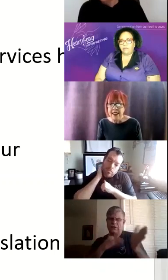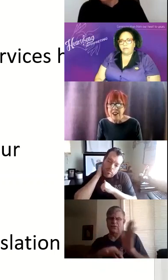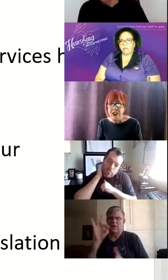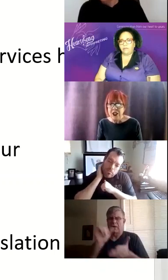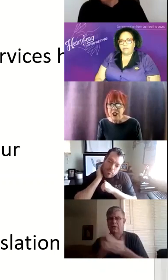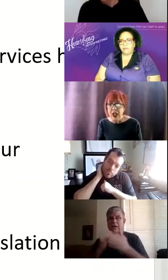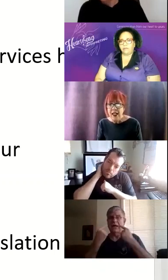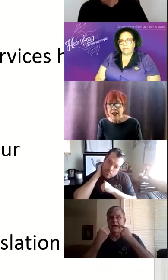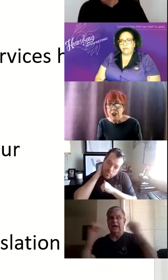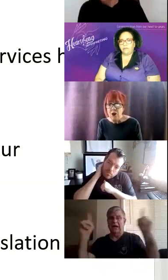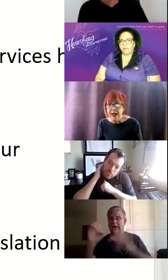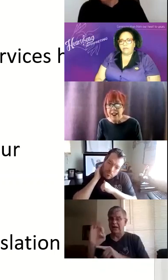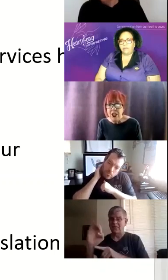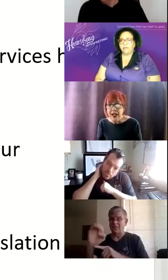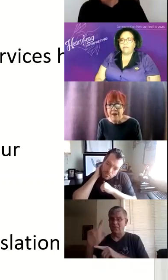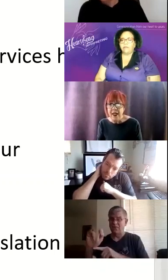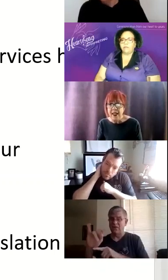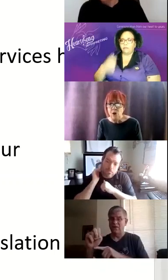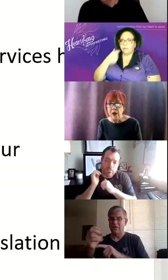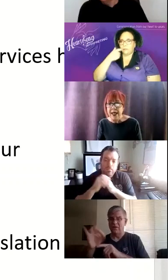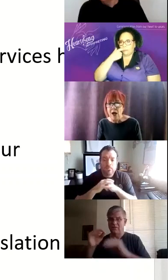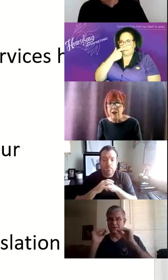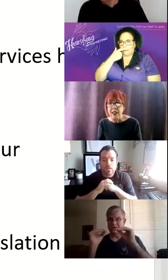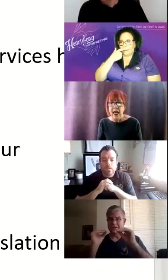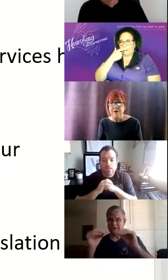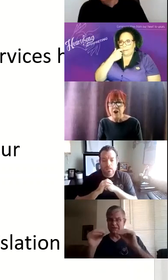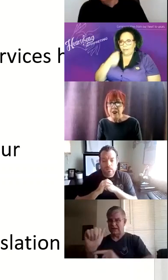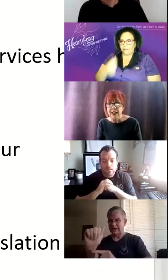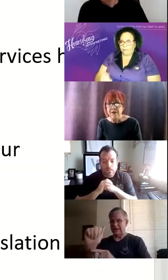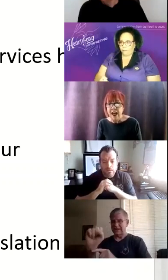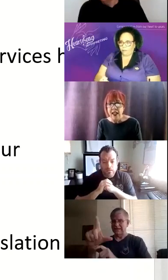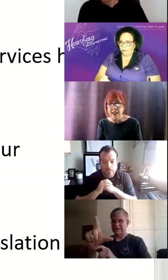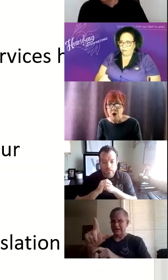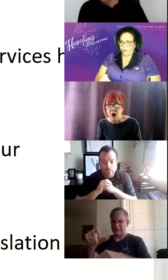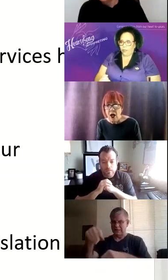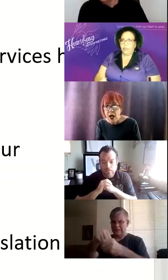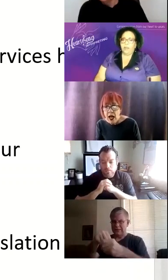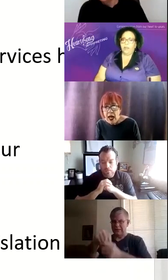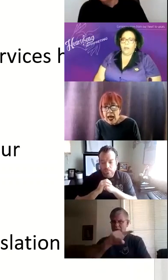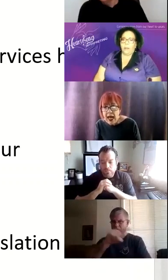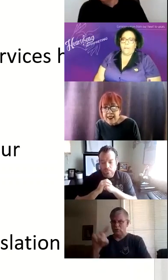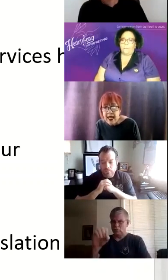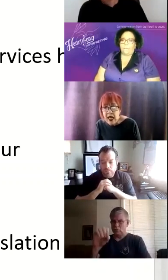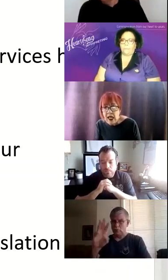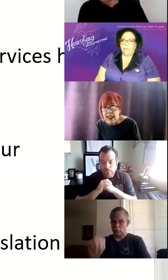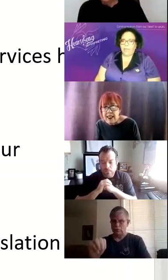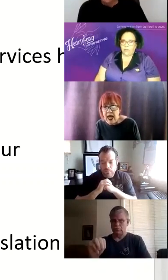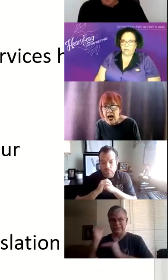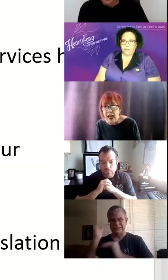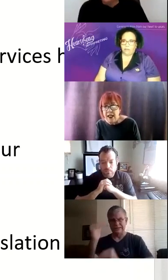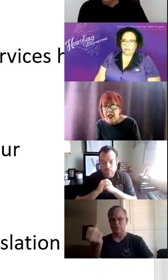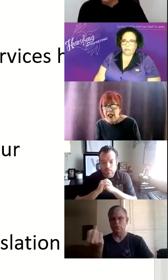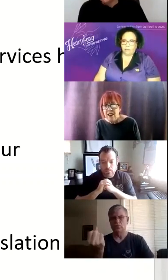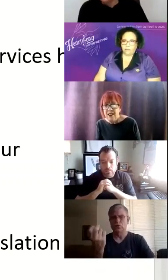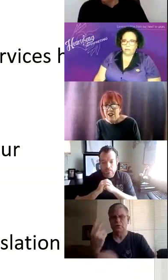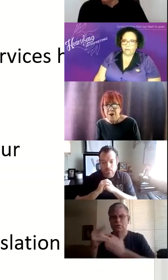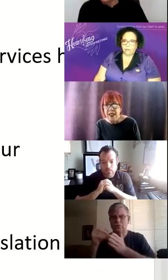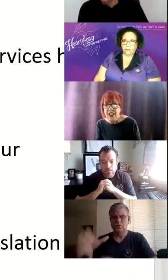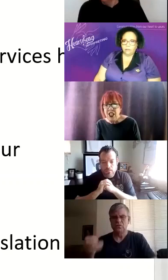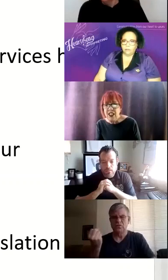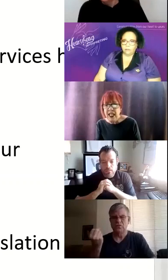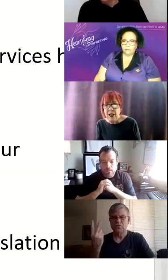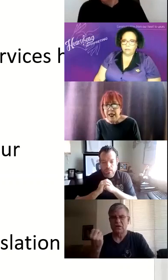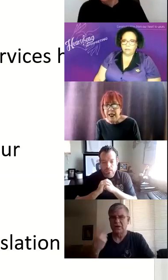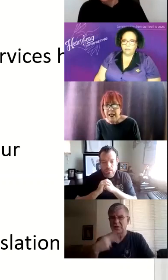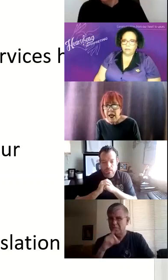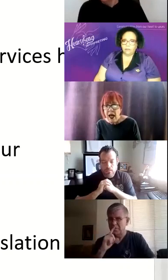ASL teacher, you know, we try to check on things and we announce if there's events or ASL is on Zoom. It's